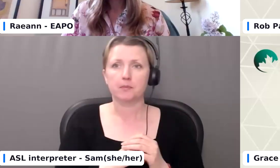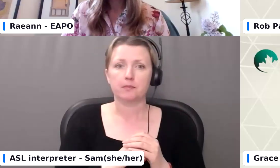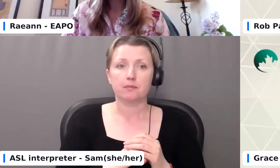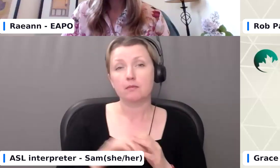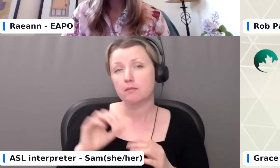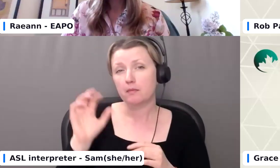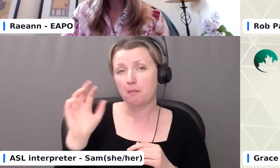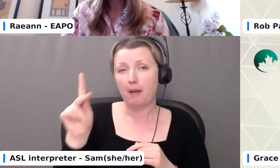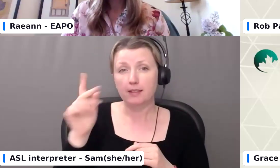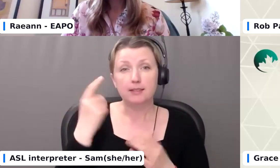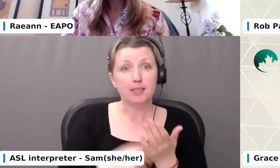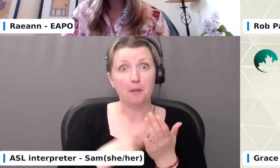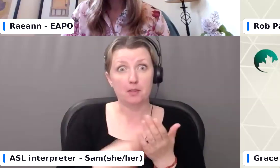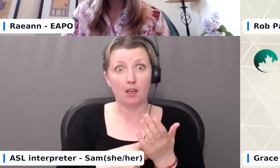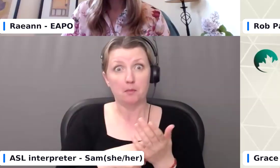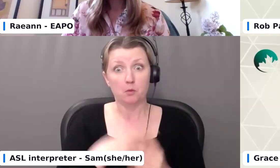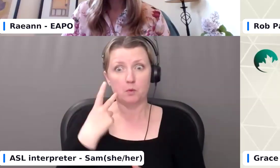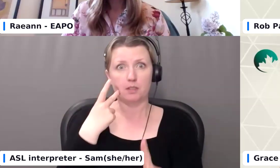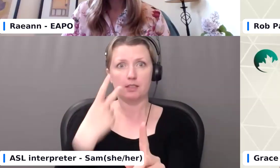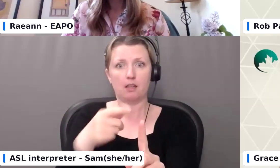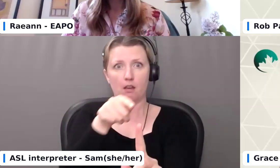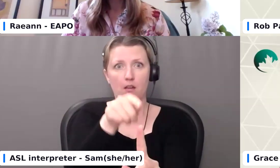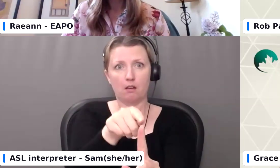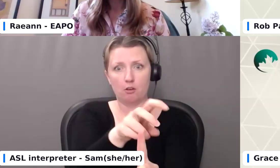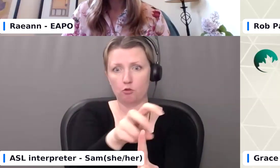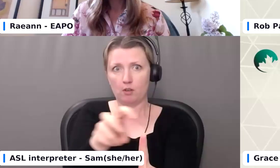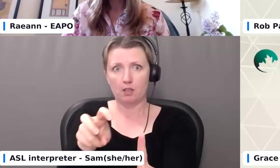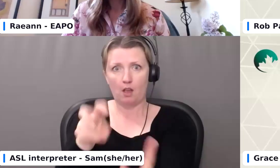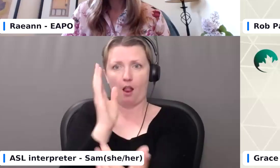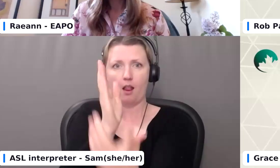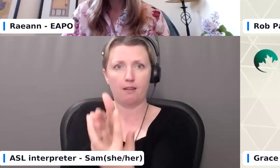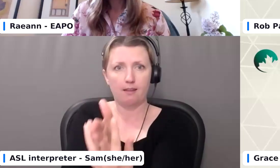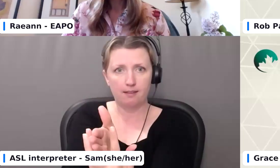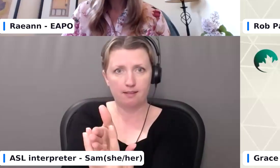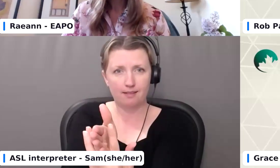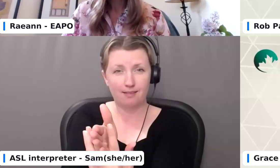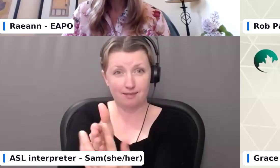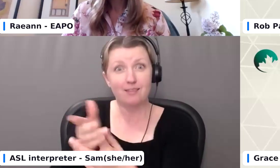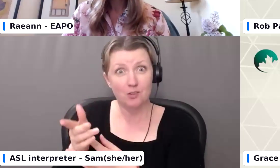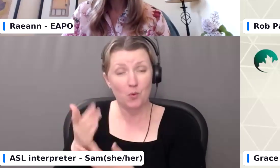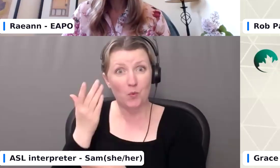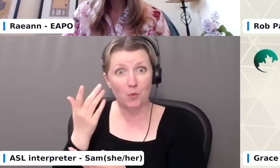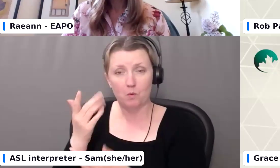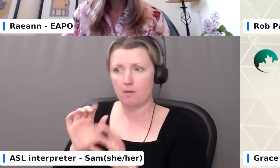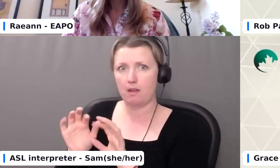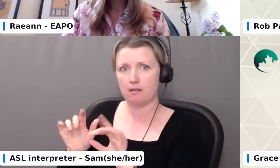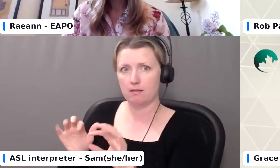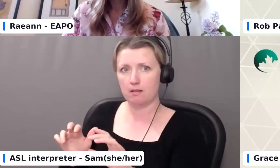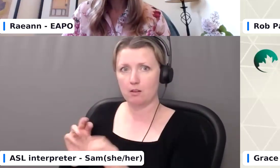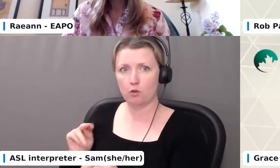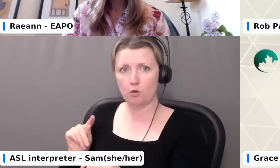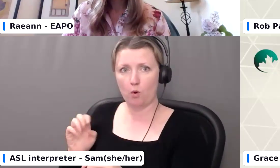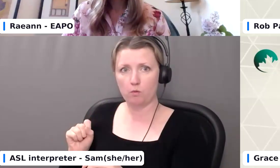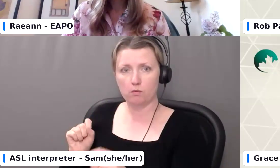stop transactions and require their compliance to reach out. So then there's actually a really thorough email chain about some of these transactions.